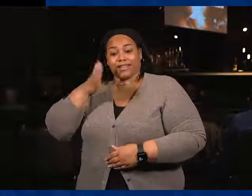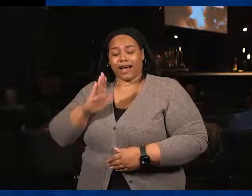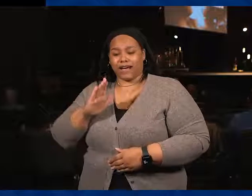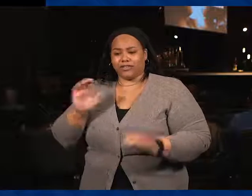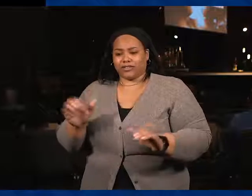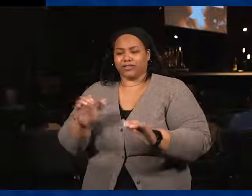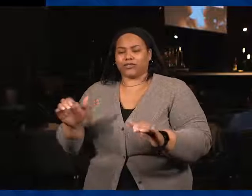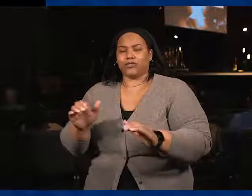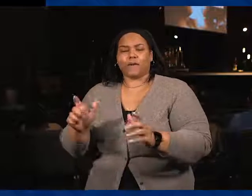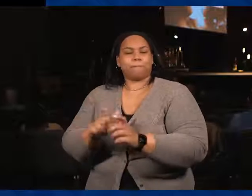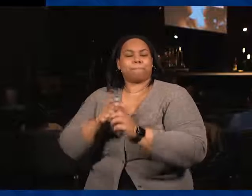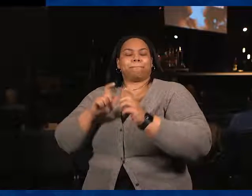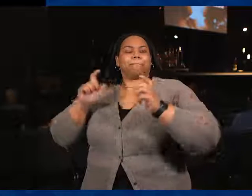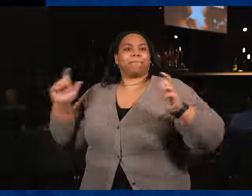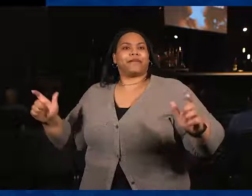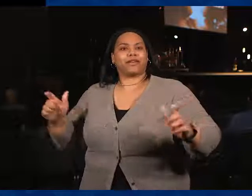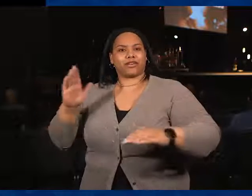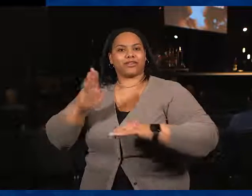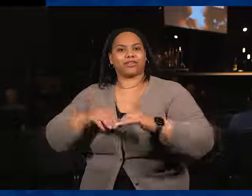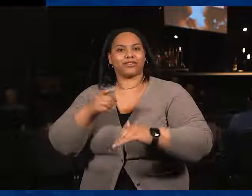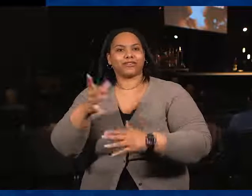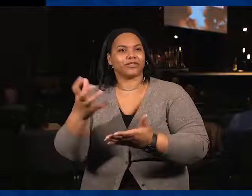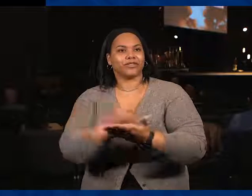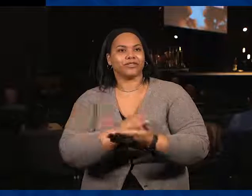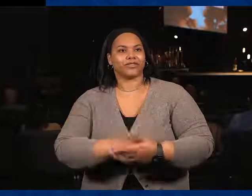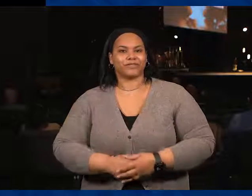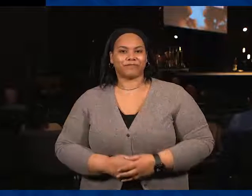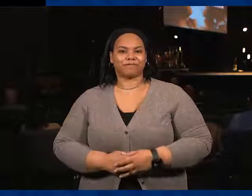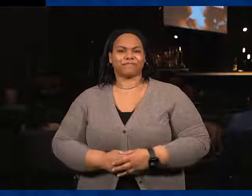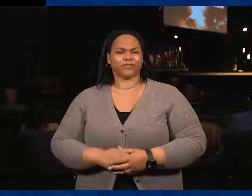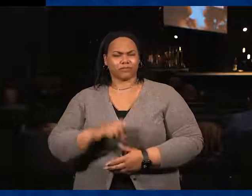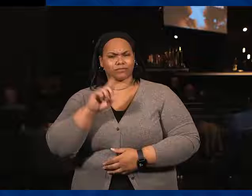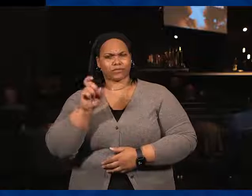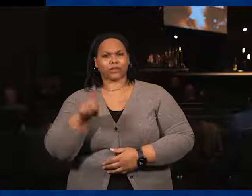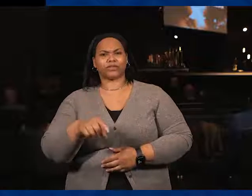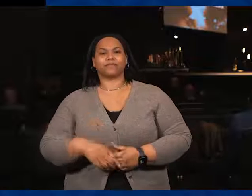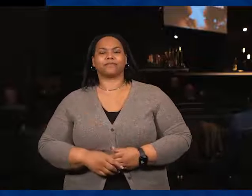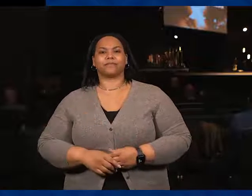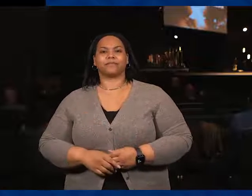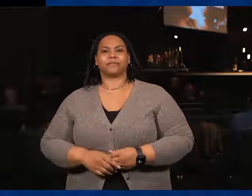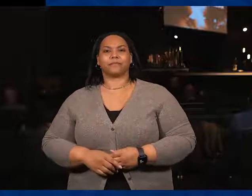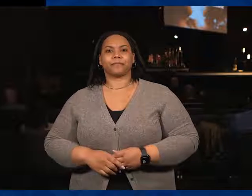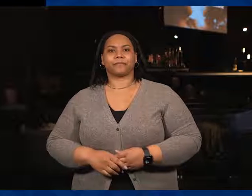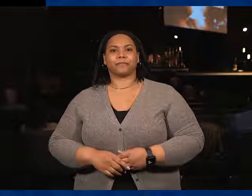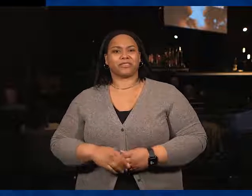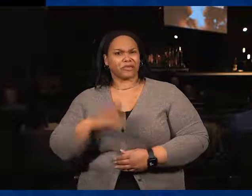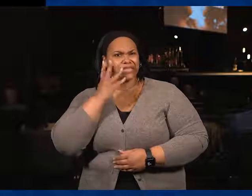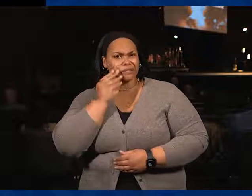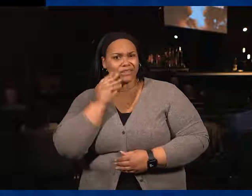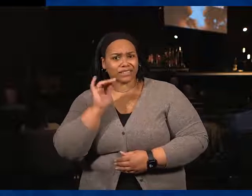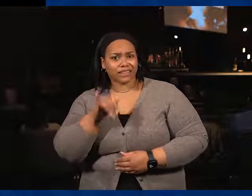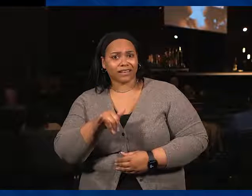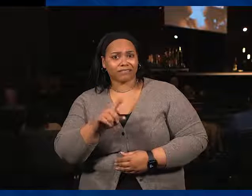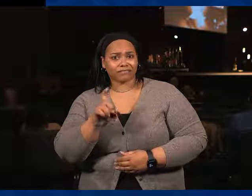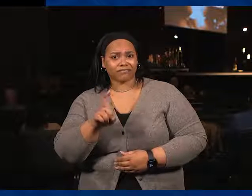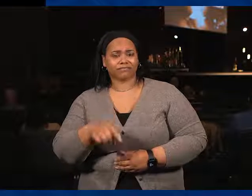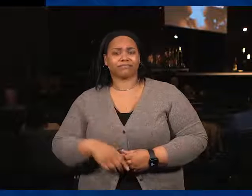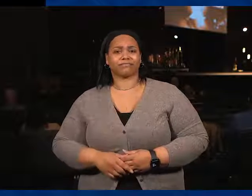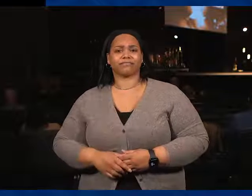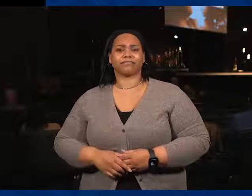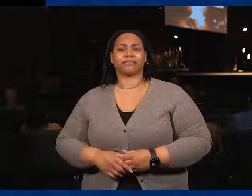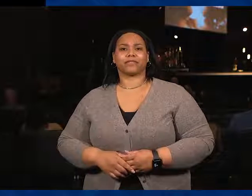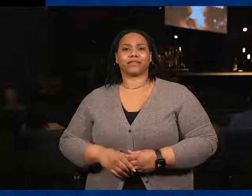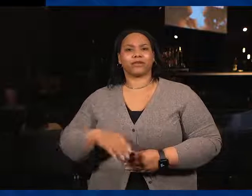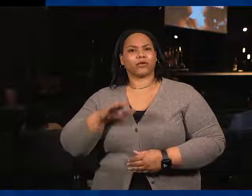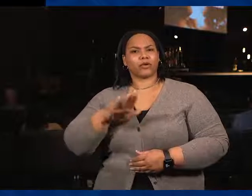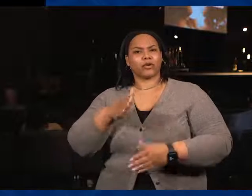something greater than you deserve. Can I ask you a question? Have you ever been there? When your